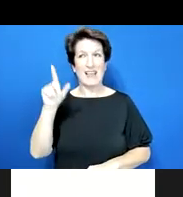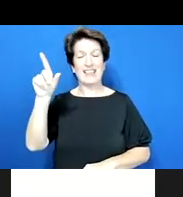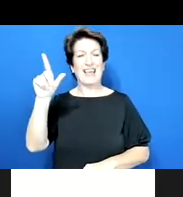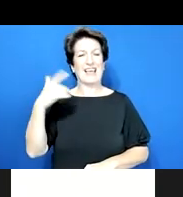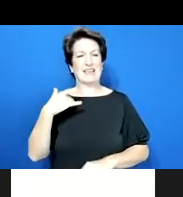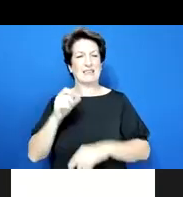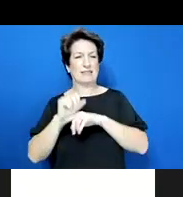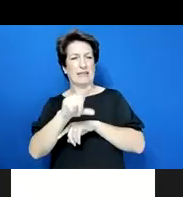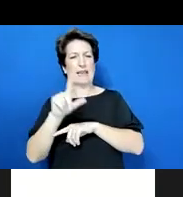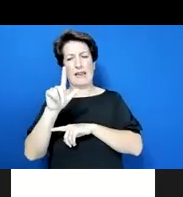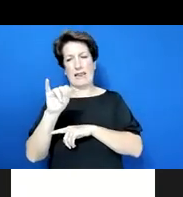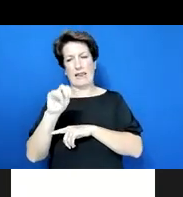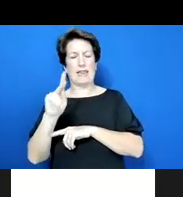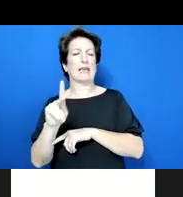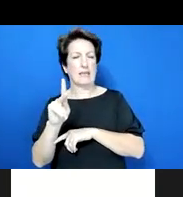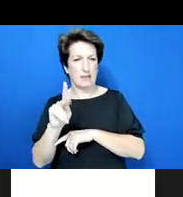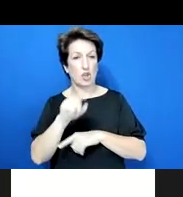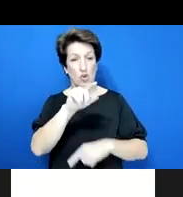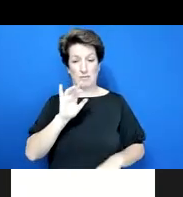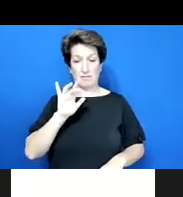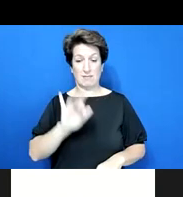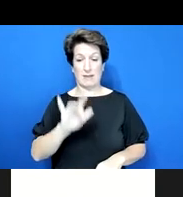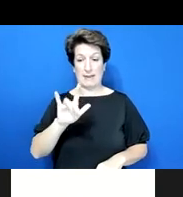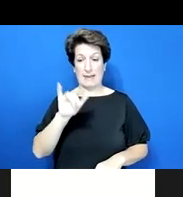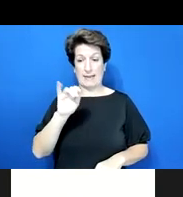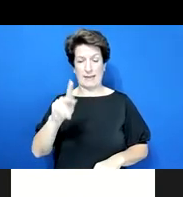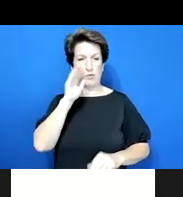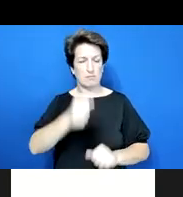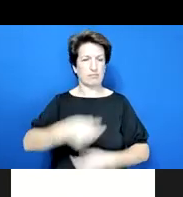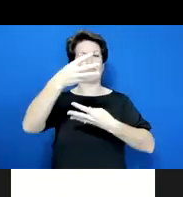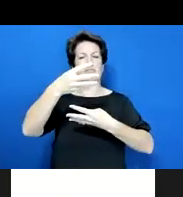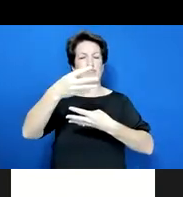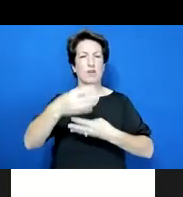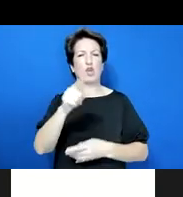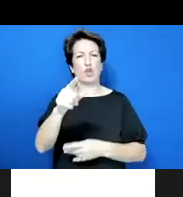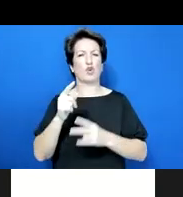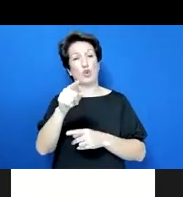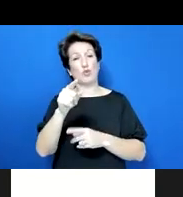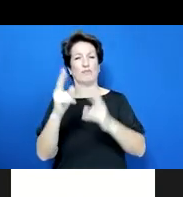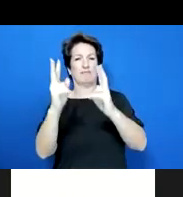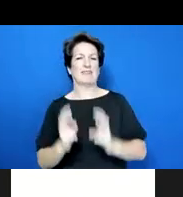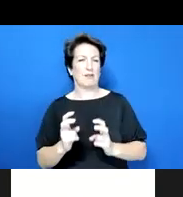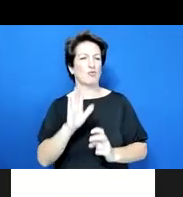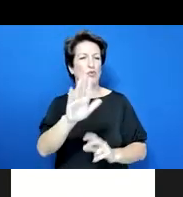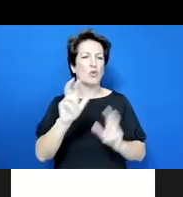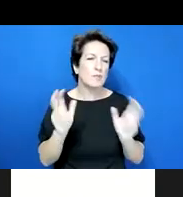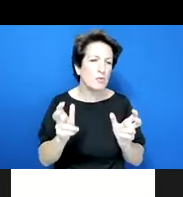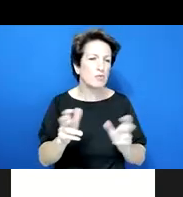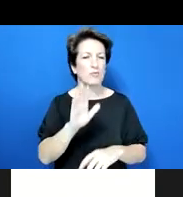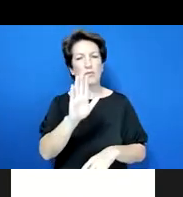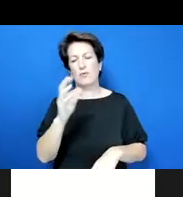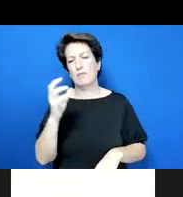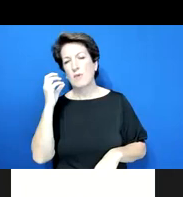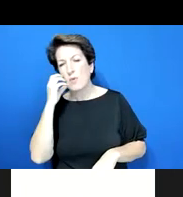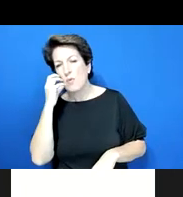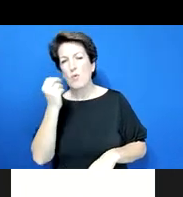And that link is something you would click on, and then your record would appear and you can download that record onto your computer or phone or print